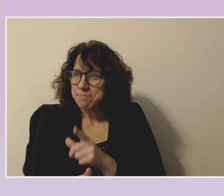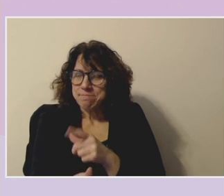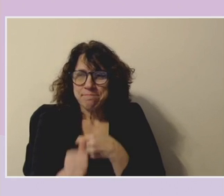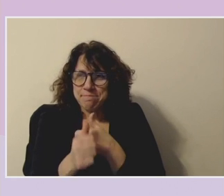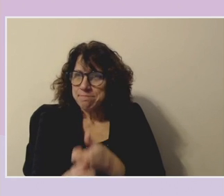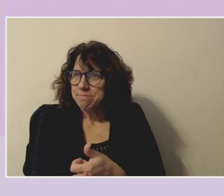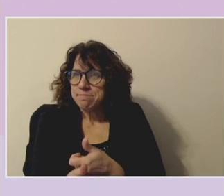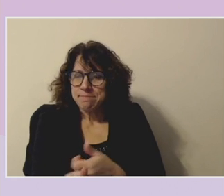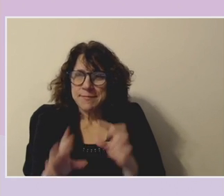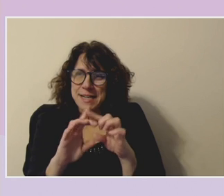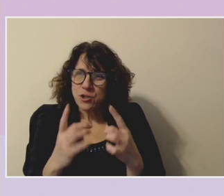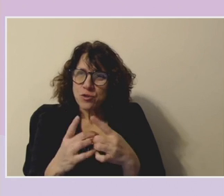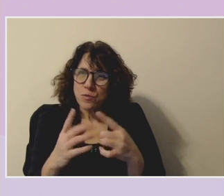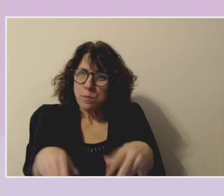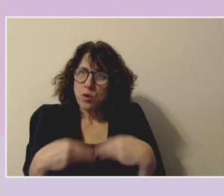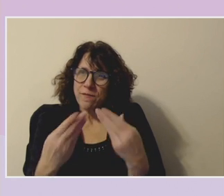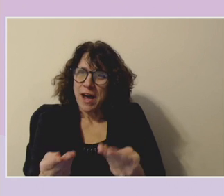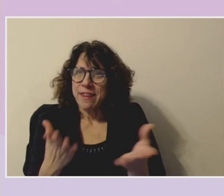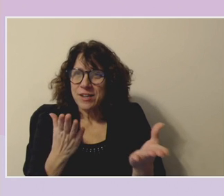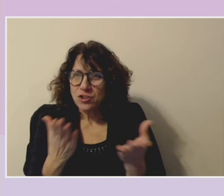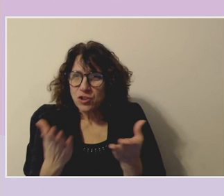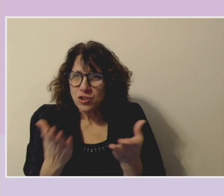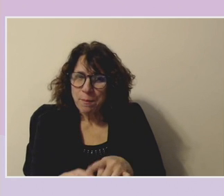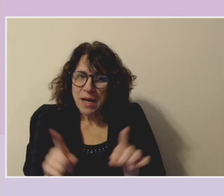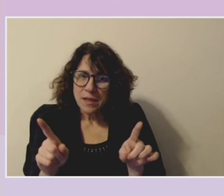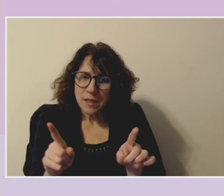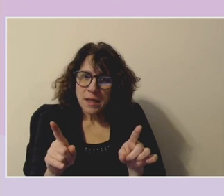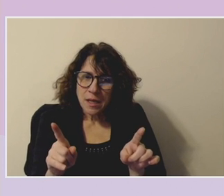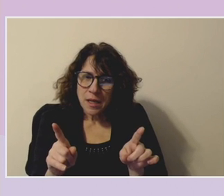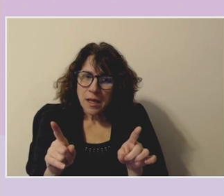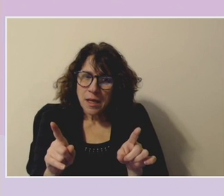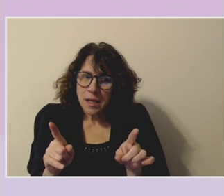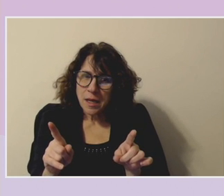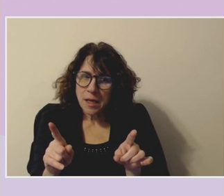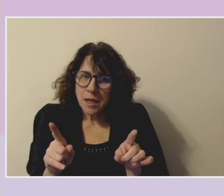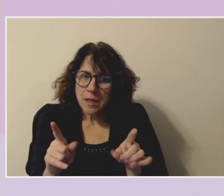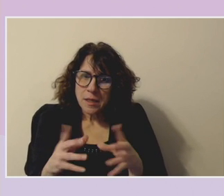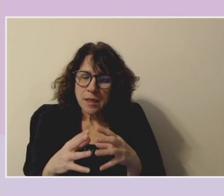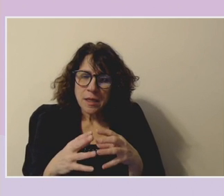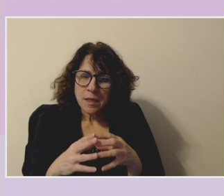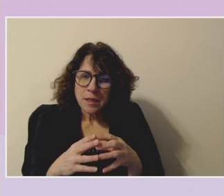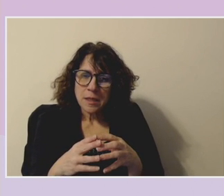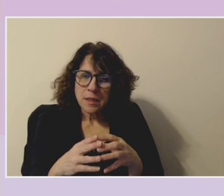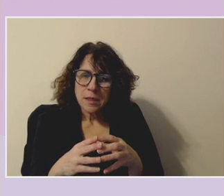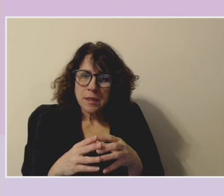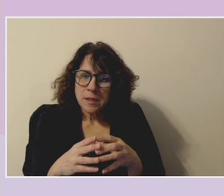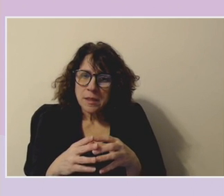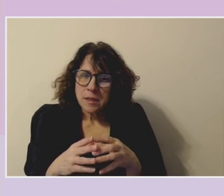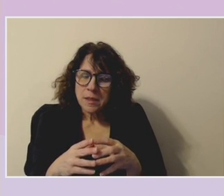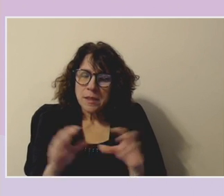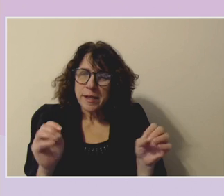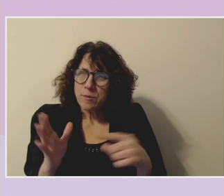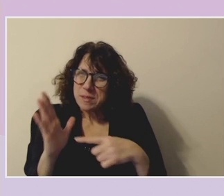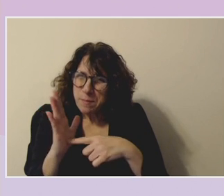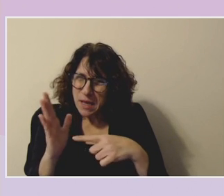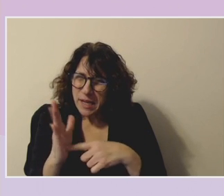were providing those services, the providers had on paper because there was no billing component to